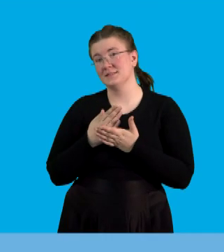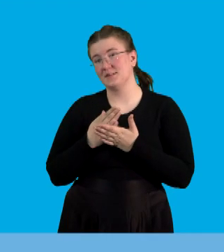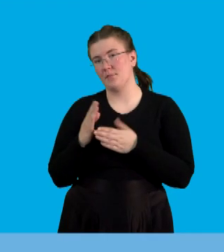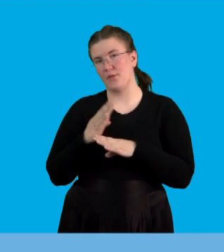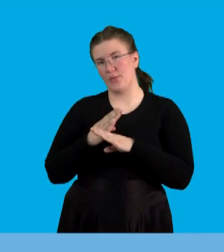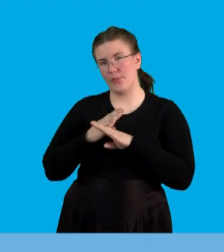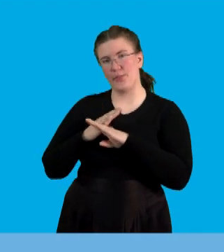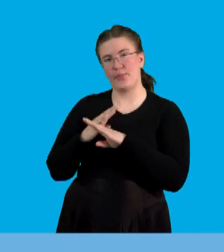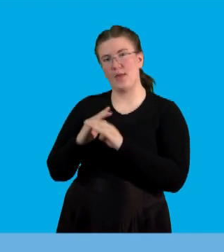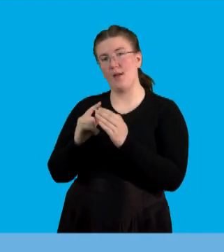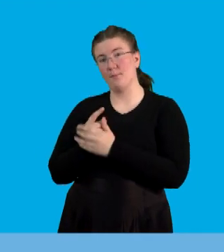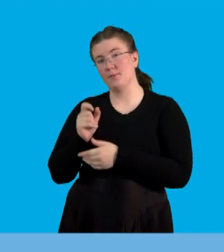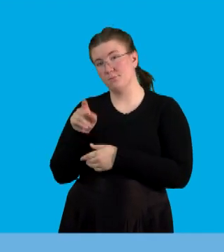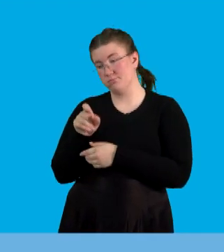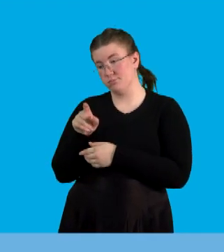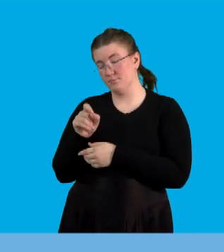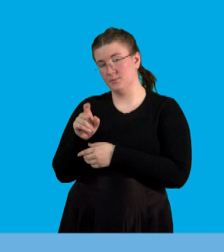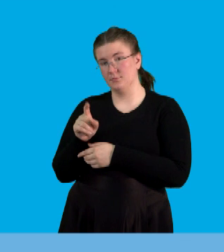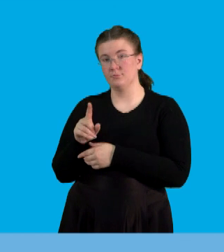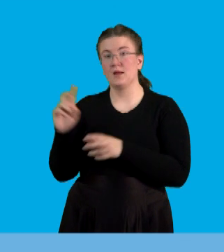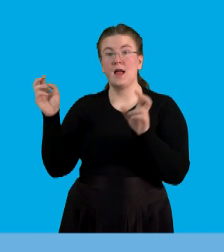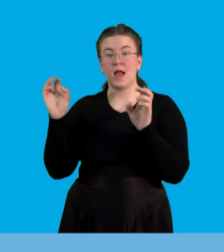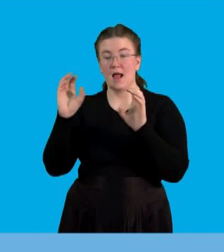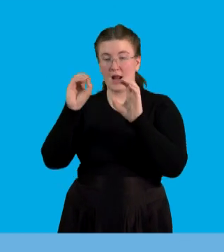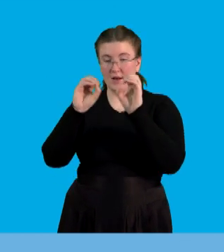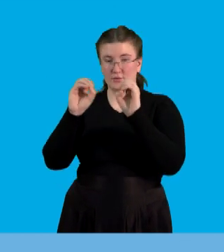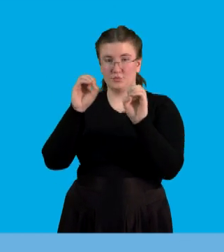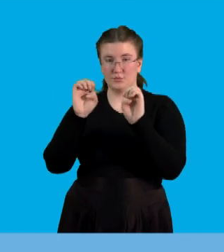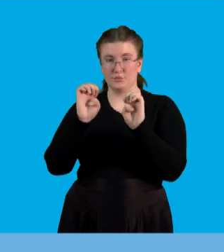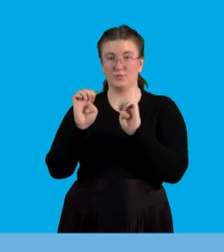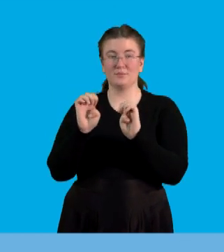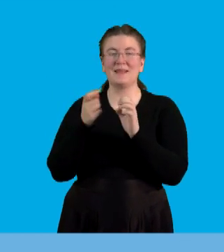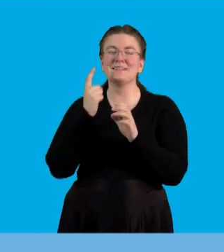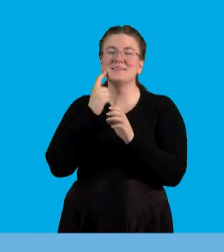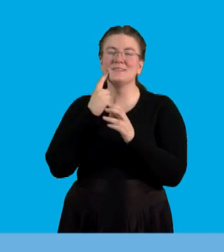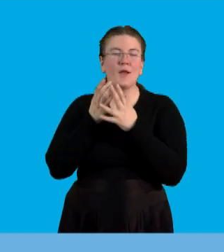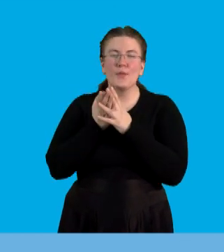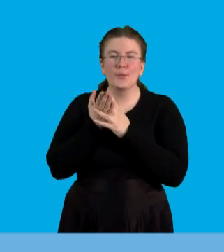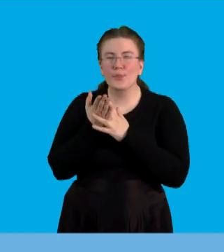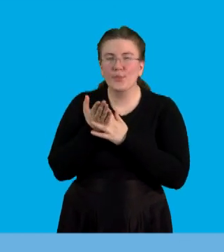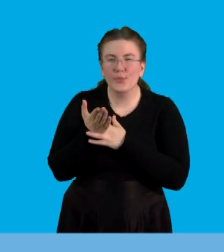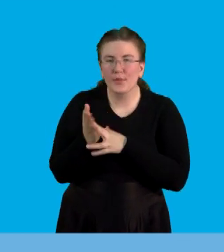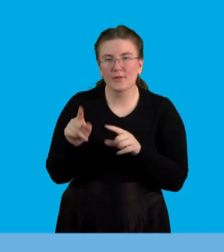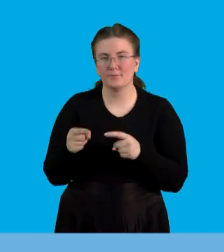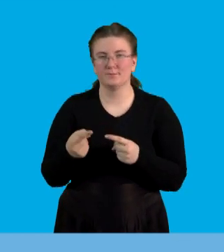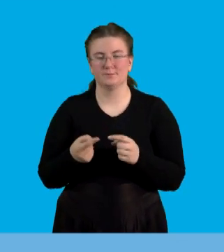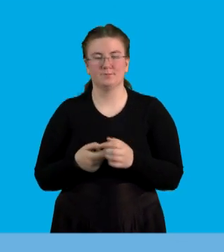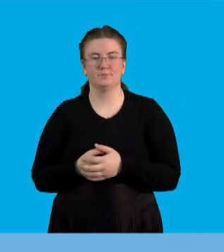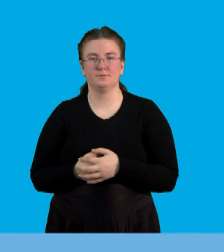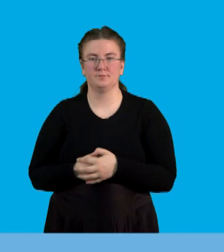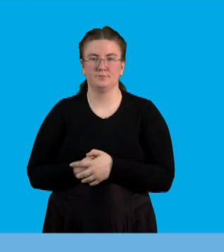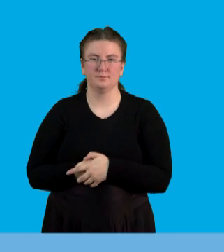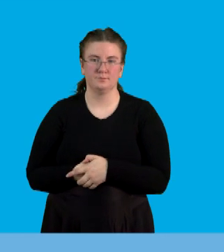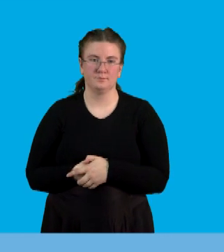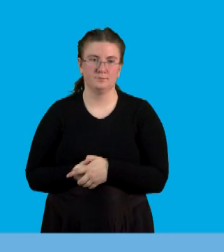some resistance that is happening there. The electrons are not able to pass through easily.